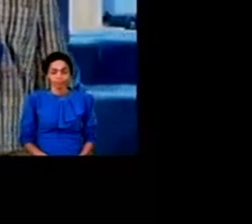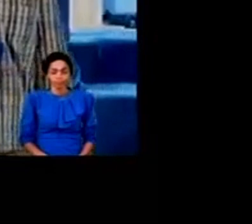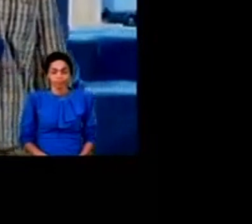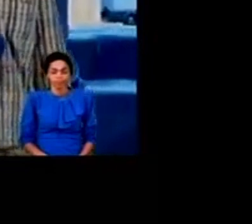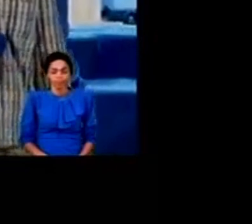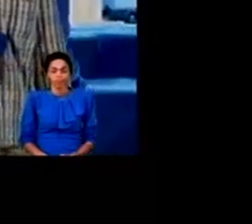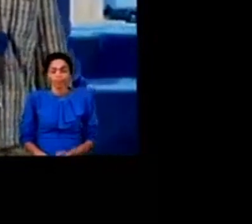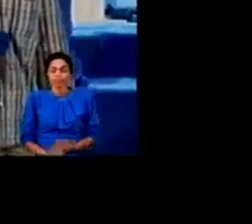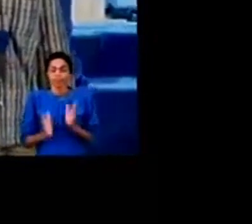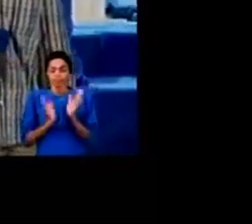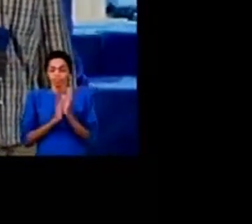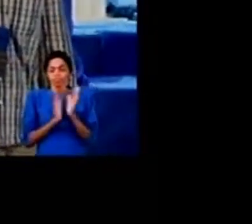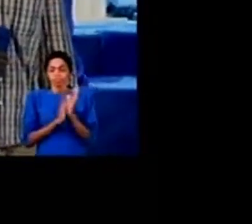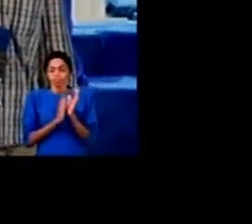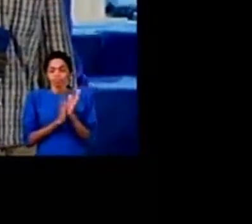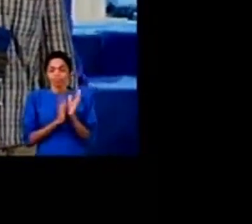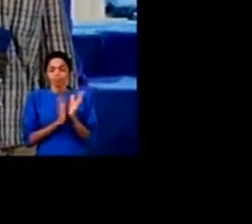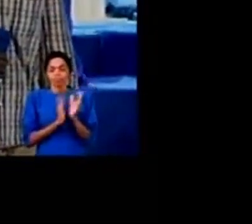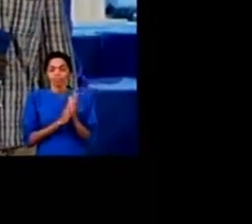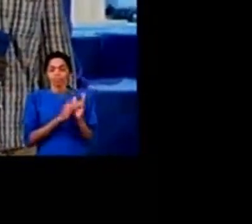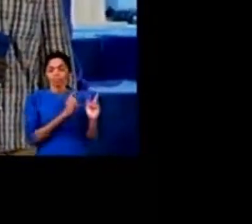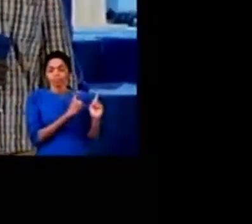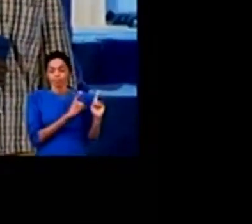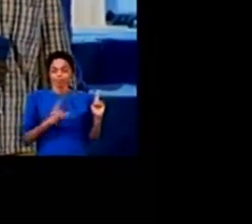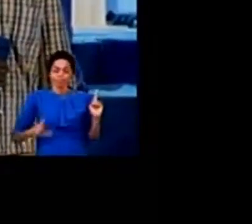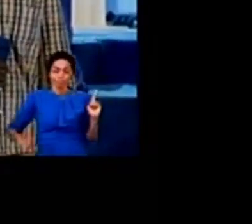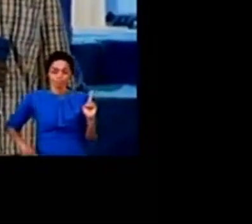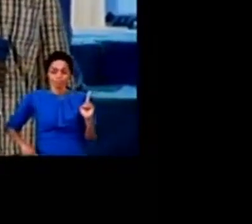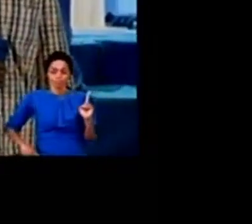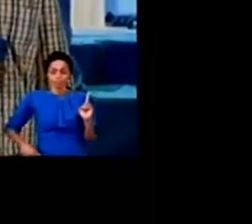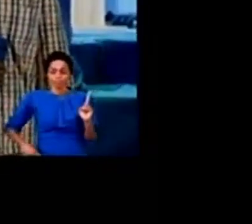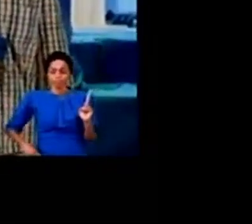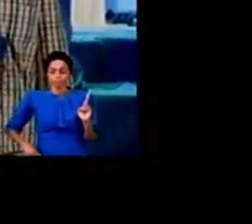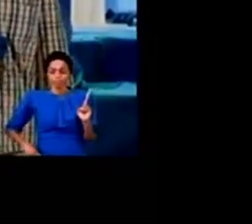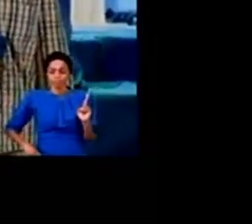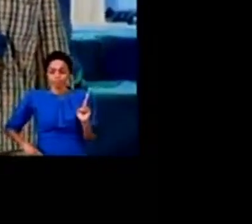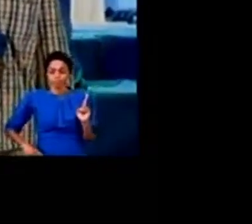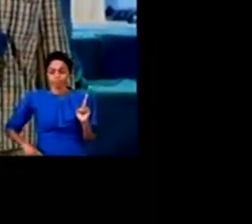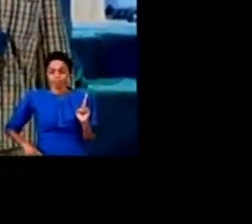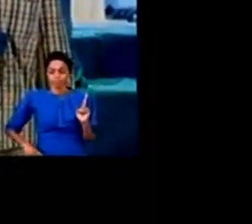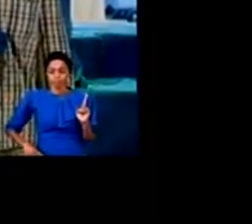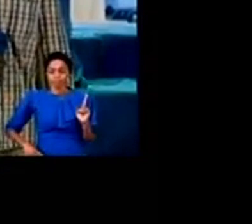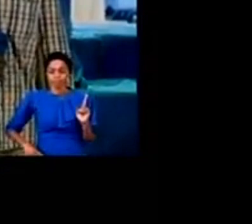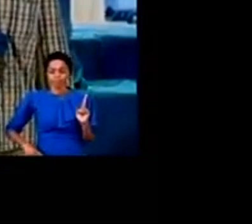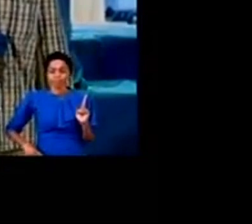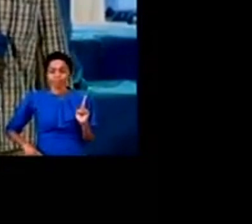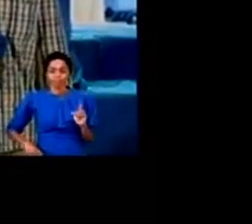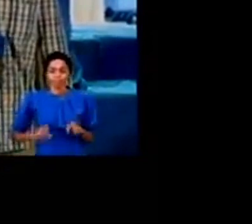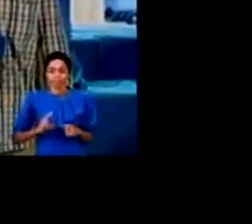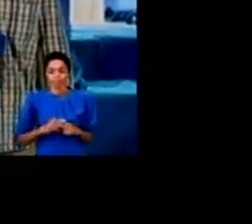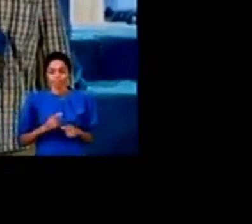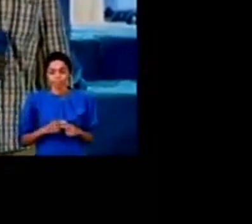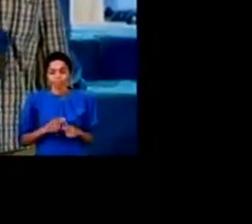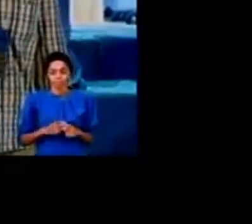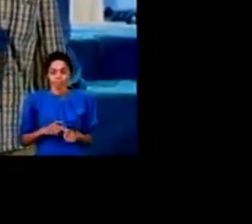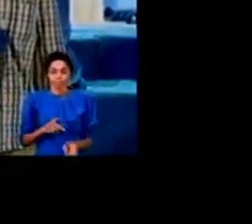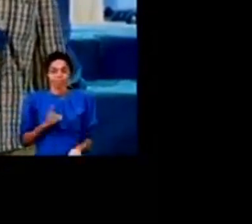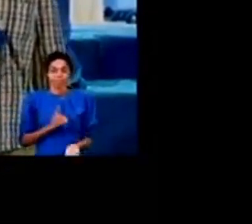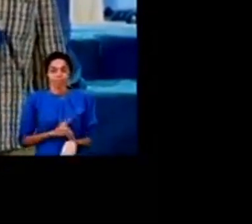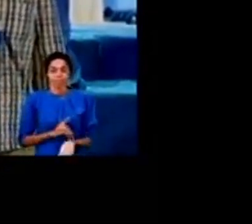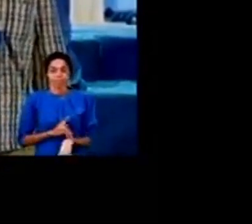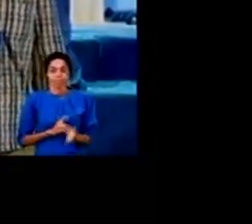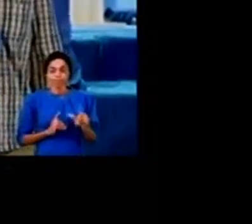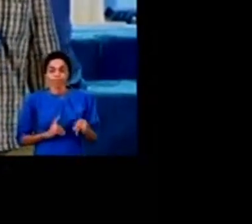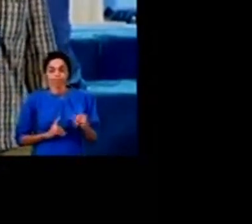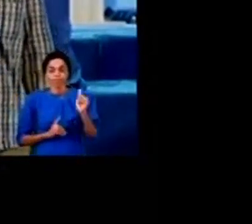My name is Dr. Paul Dogaramanga, current practicing medical doctor. Tonight we have a special testimony from our